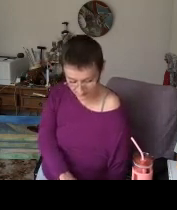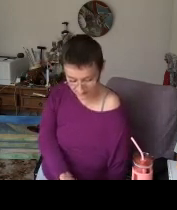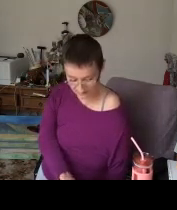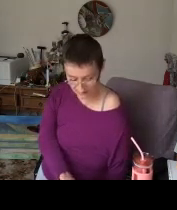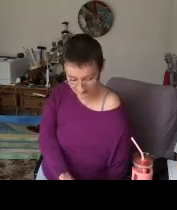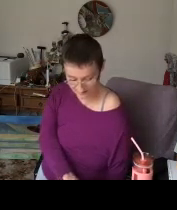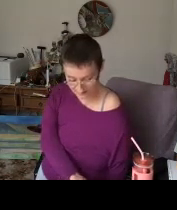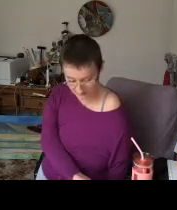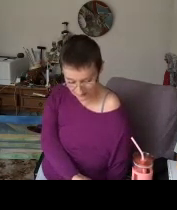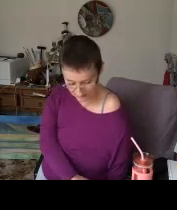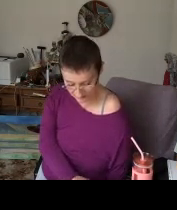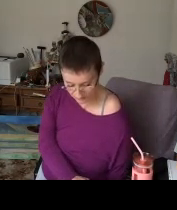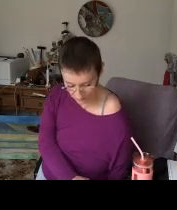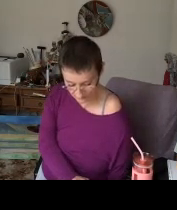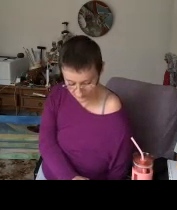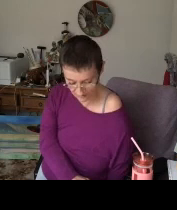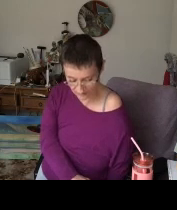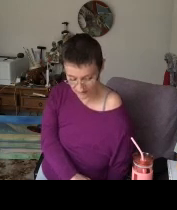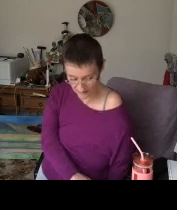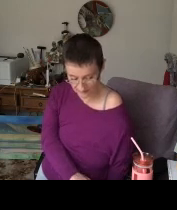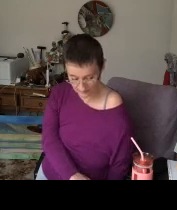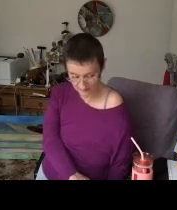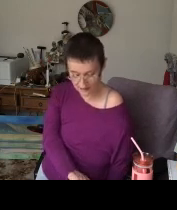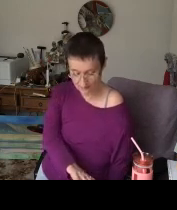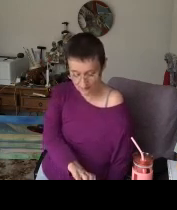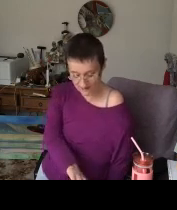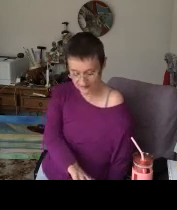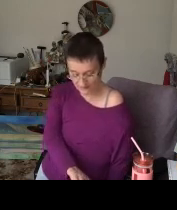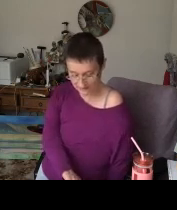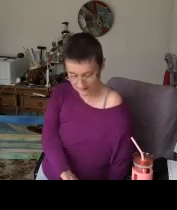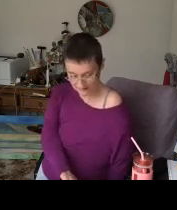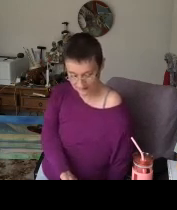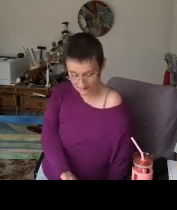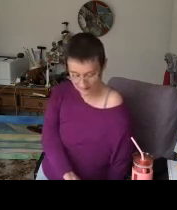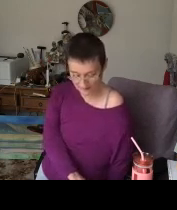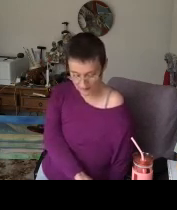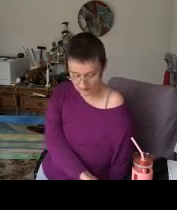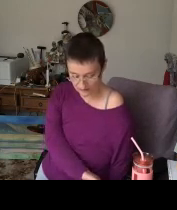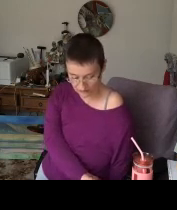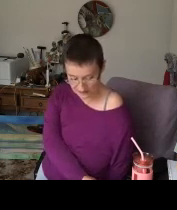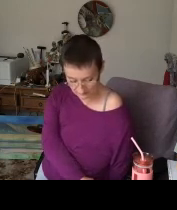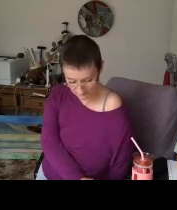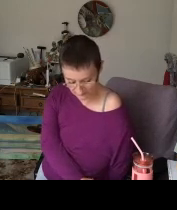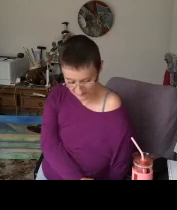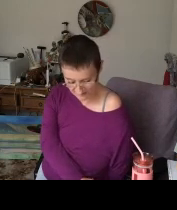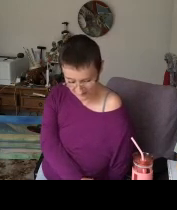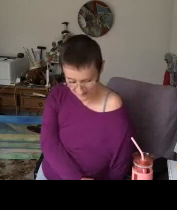for me, because this meant that I could actually draw for the first time massively on a big